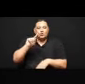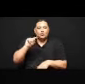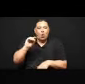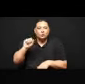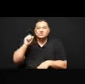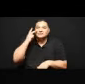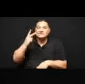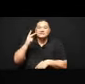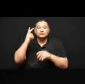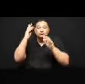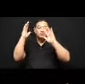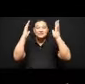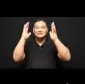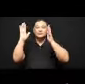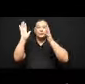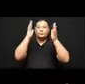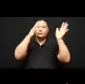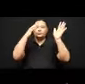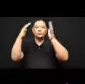rustle in the breeze.